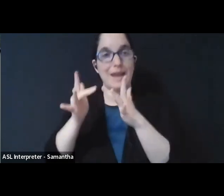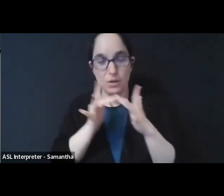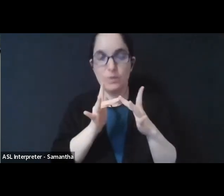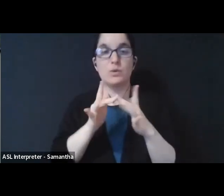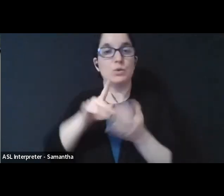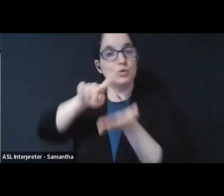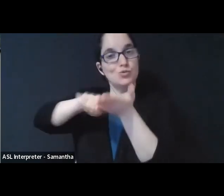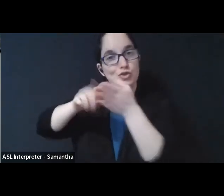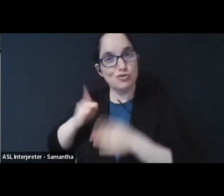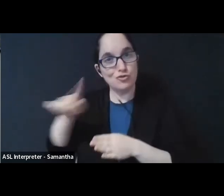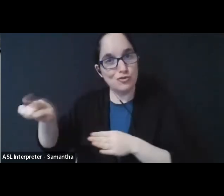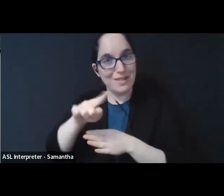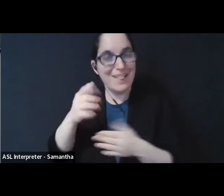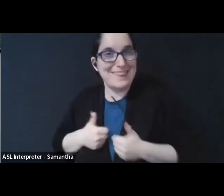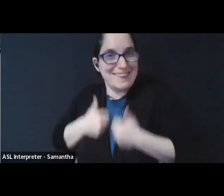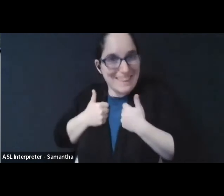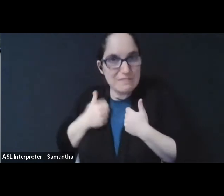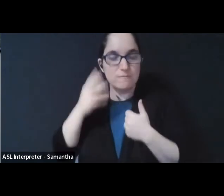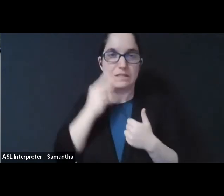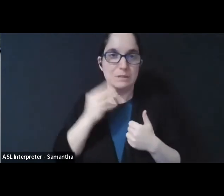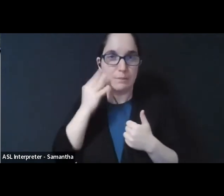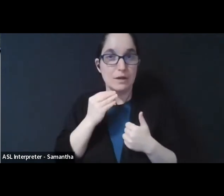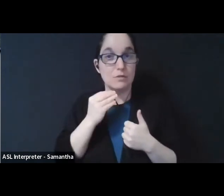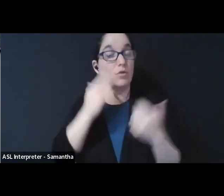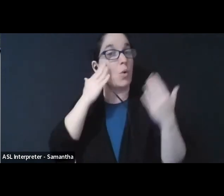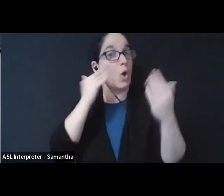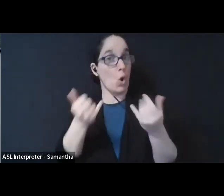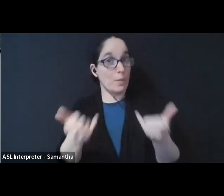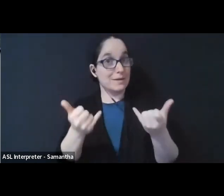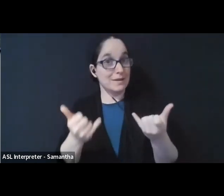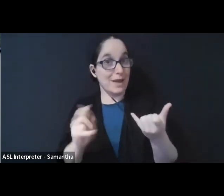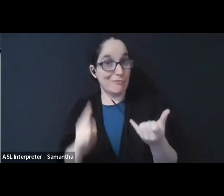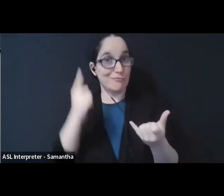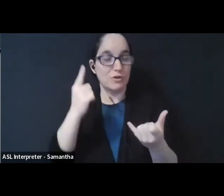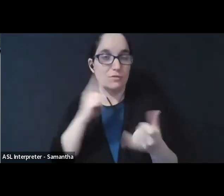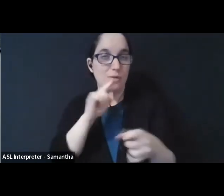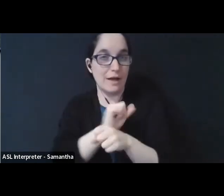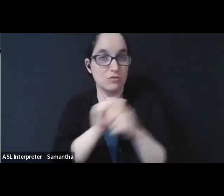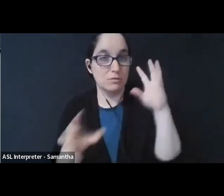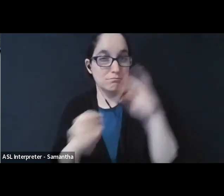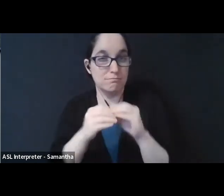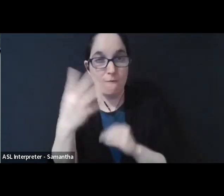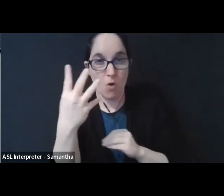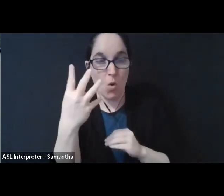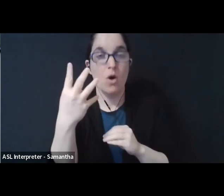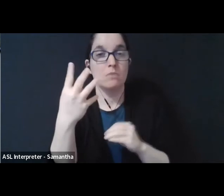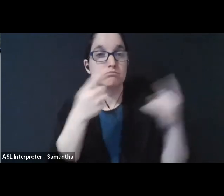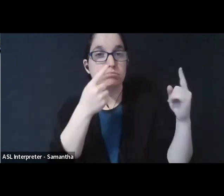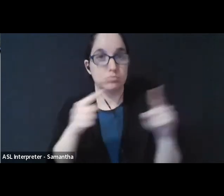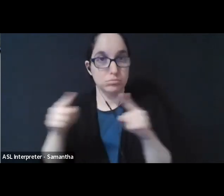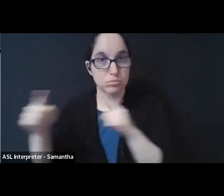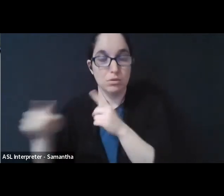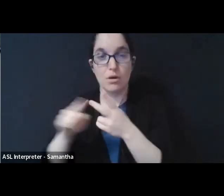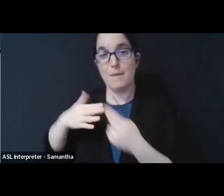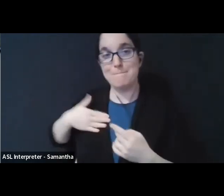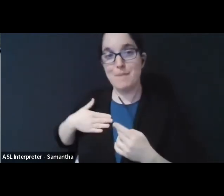Experience. And again, we are really hoping that today is the first of four series that all of you plan on attending. And my colleague Aliza